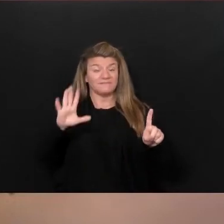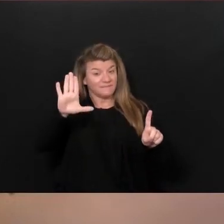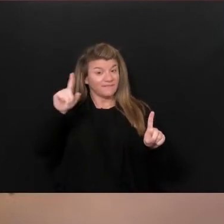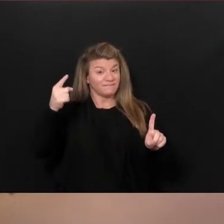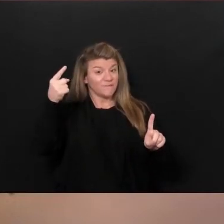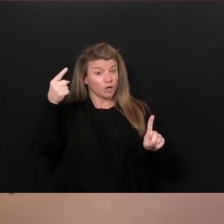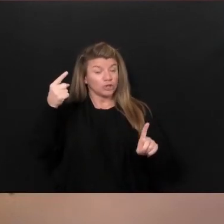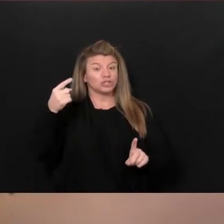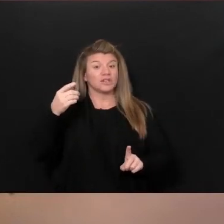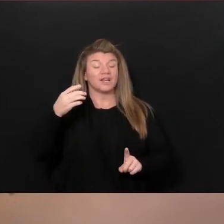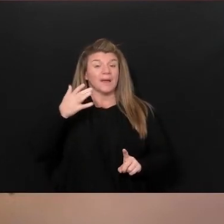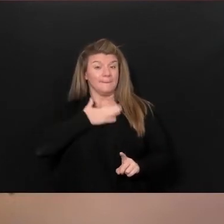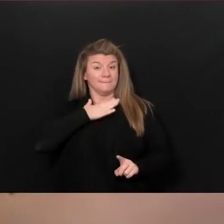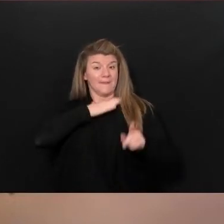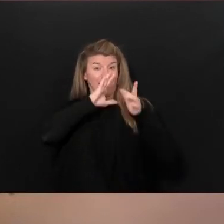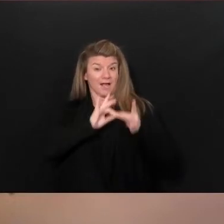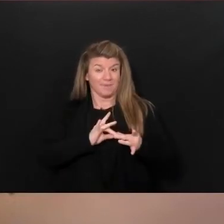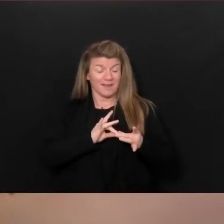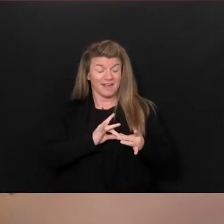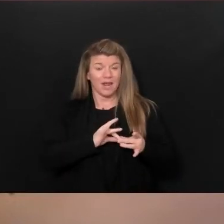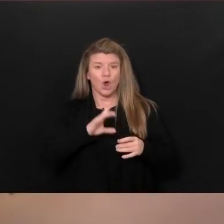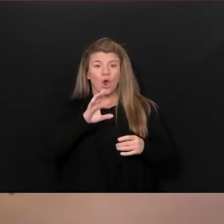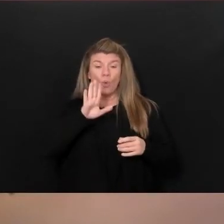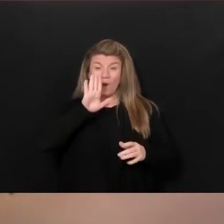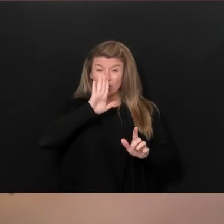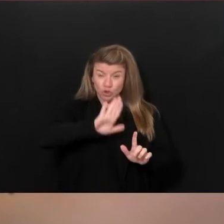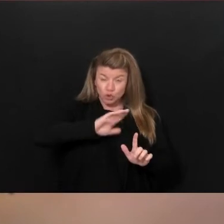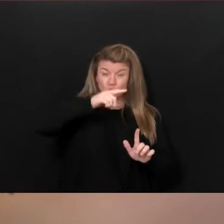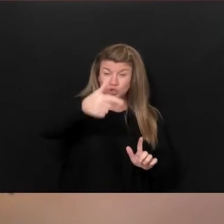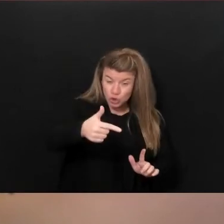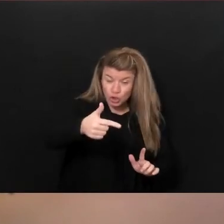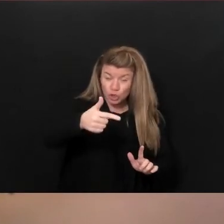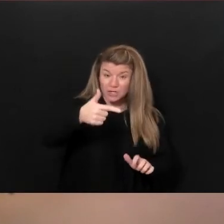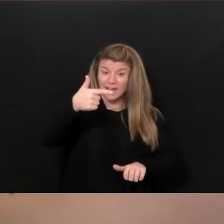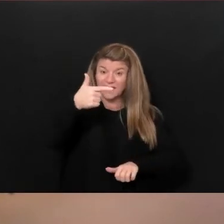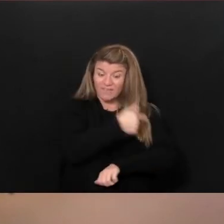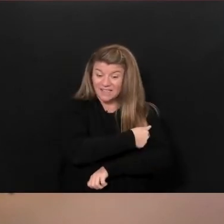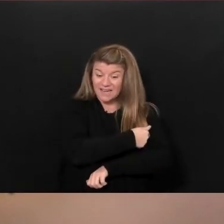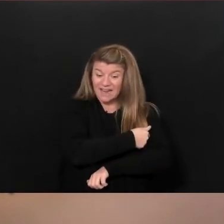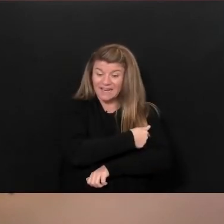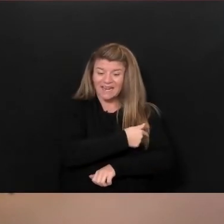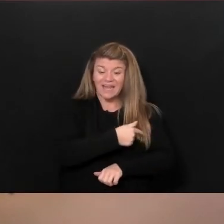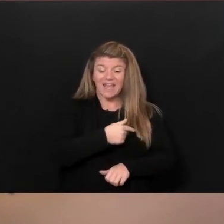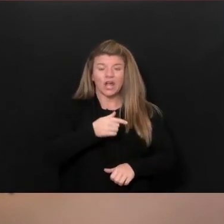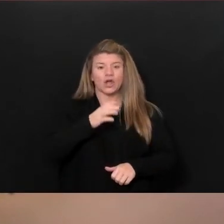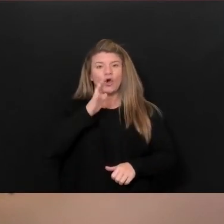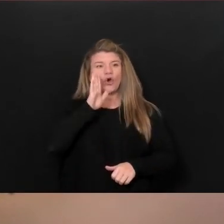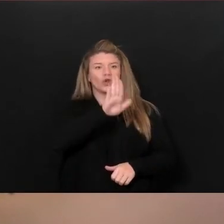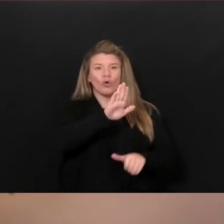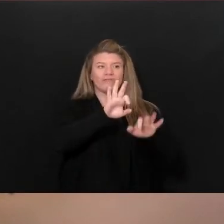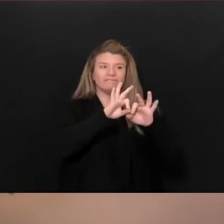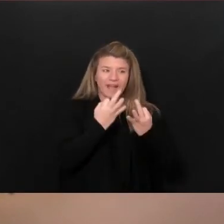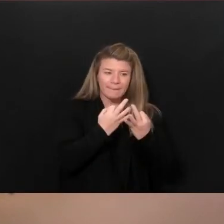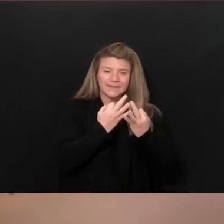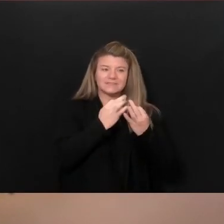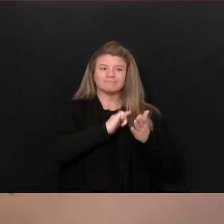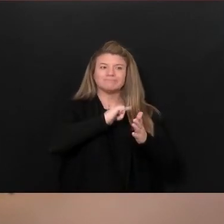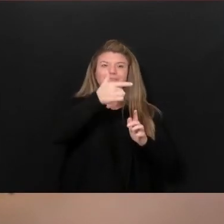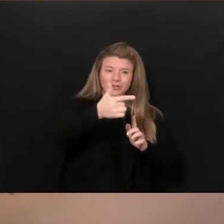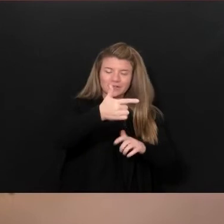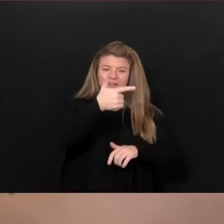this before, that when it is your turn to get vaccinated, or your family's turn to be vaccinated,